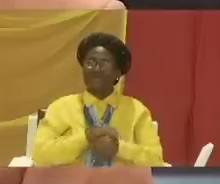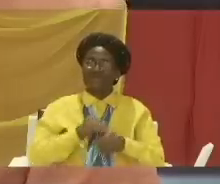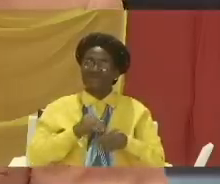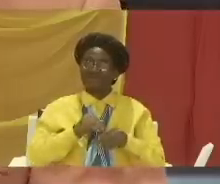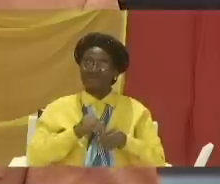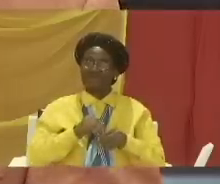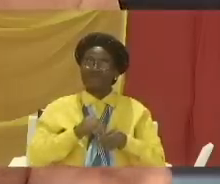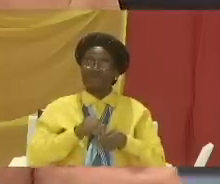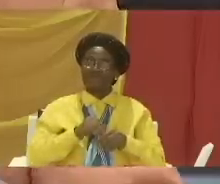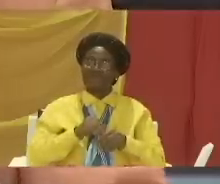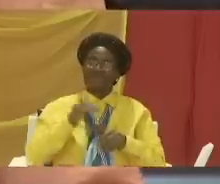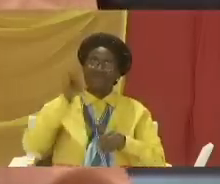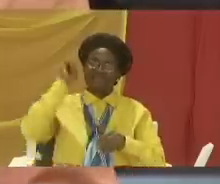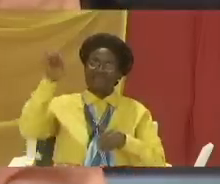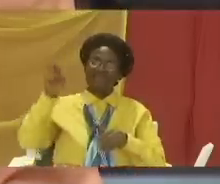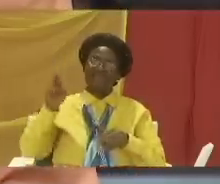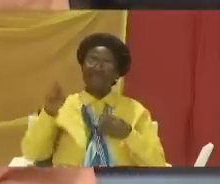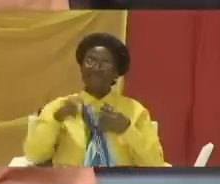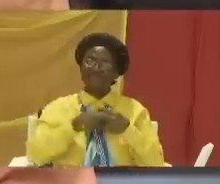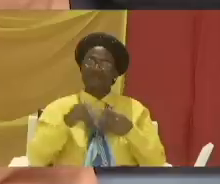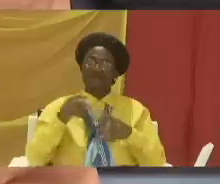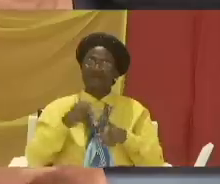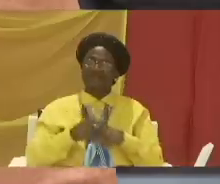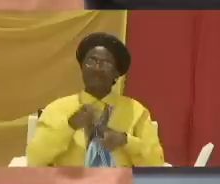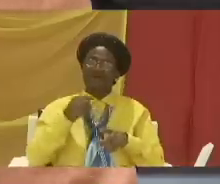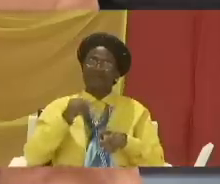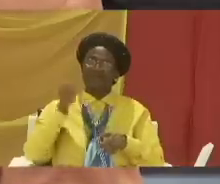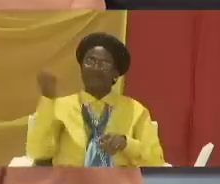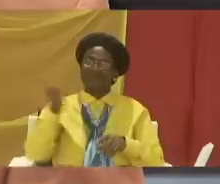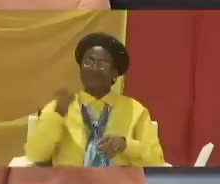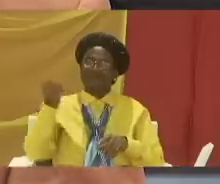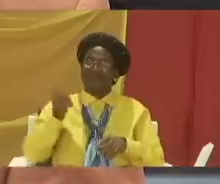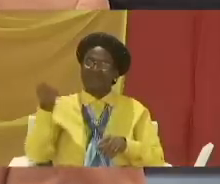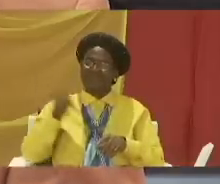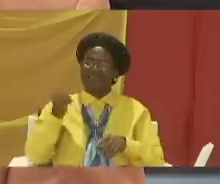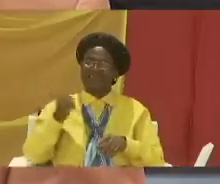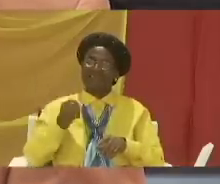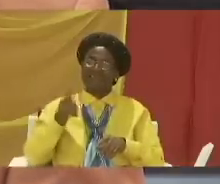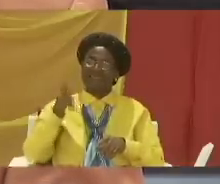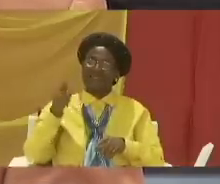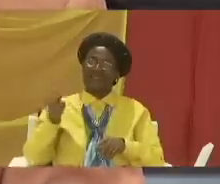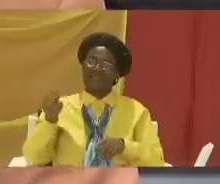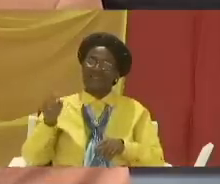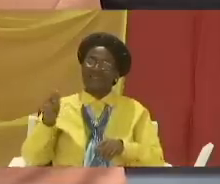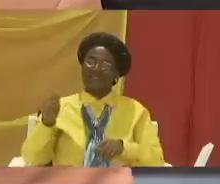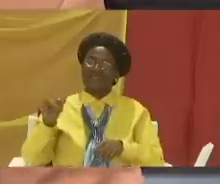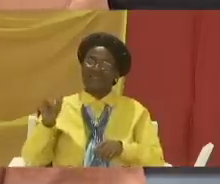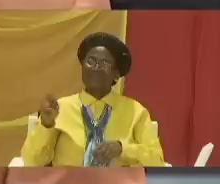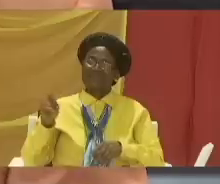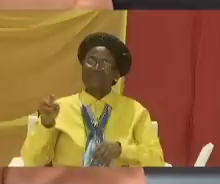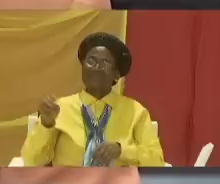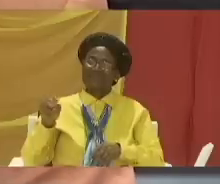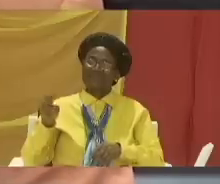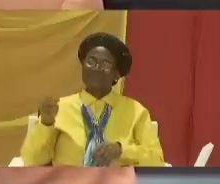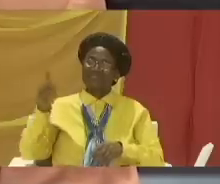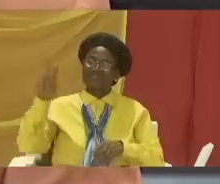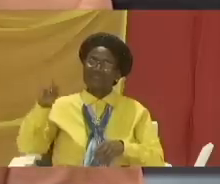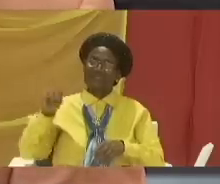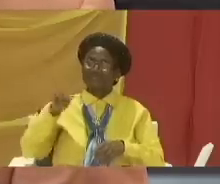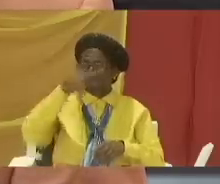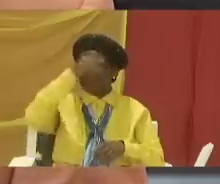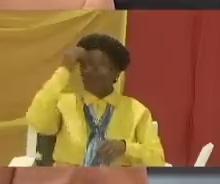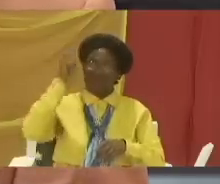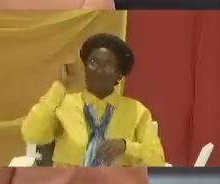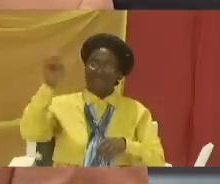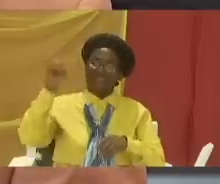So he returned from evangelism. And because he had been walking along,